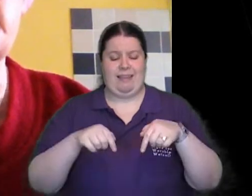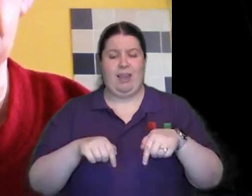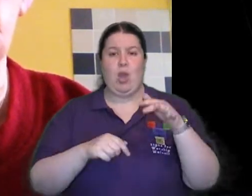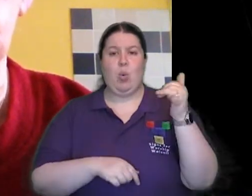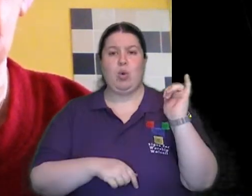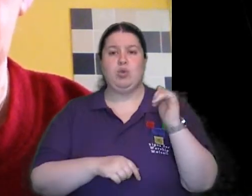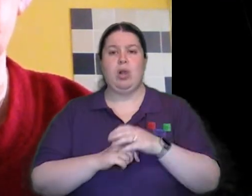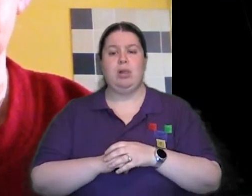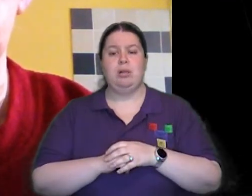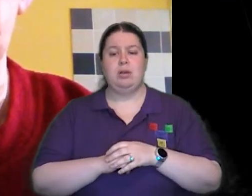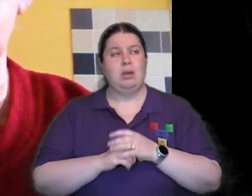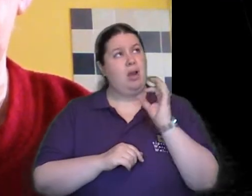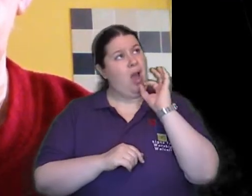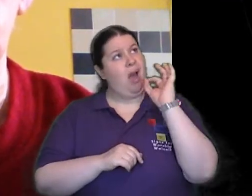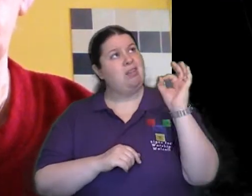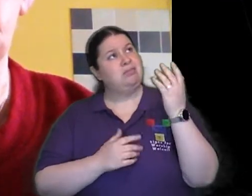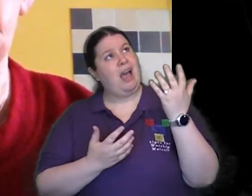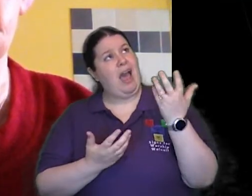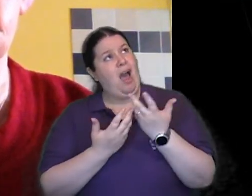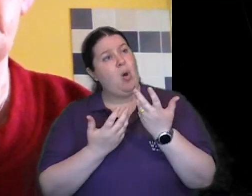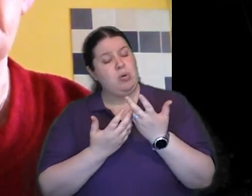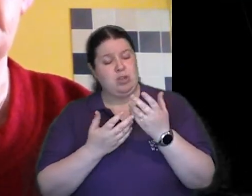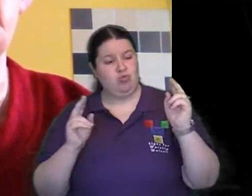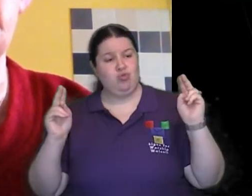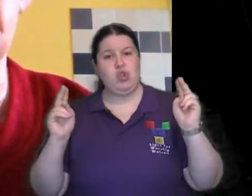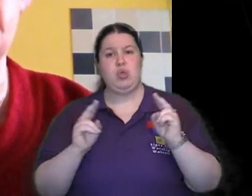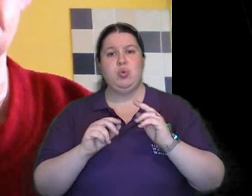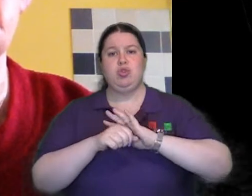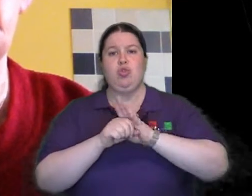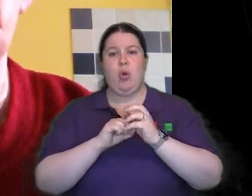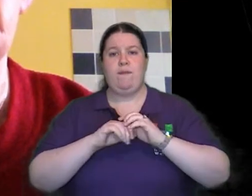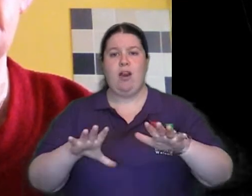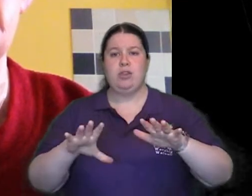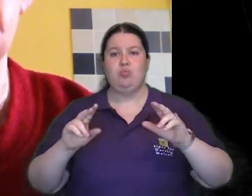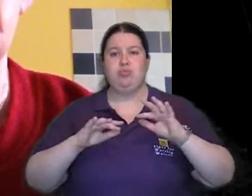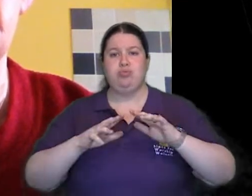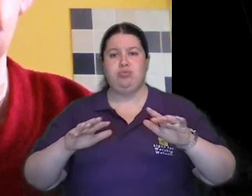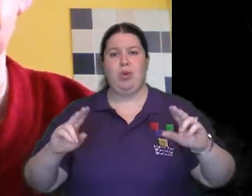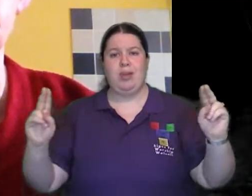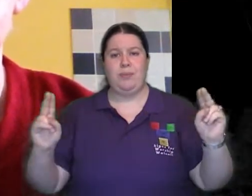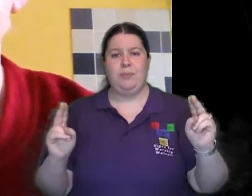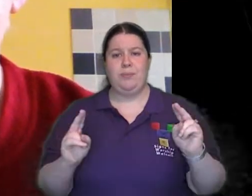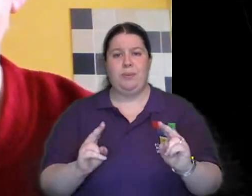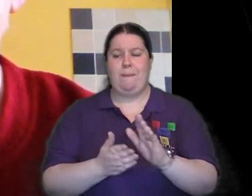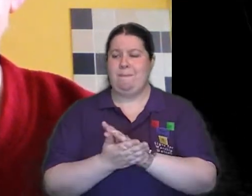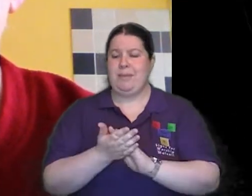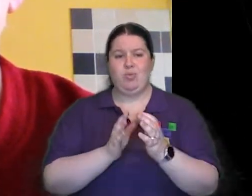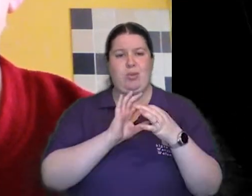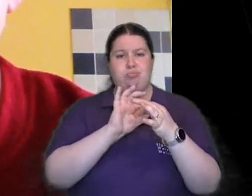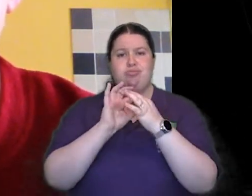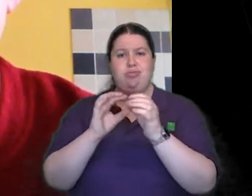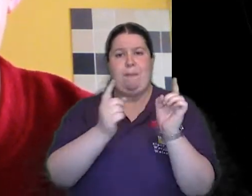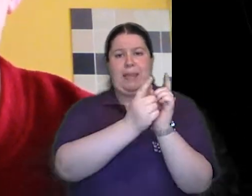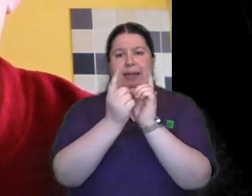In our town, we ask that we can make our contribution to the reduction in cases of COVID-19, so that we may